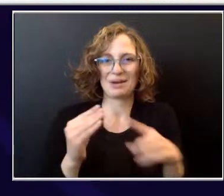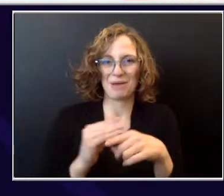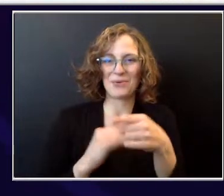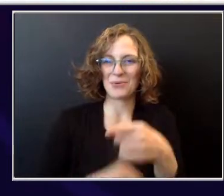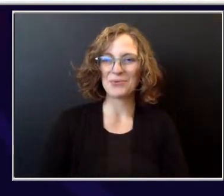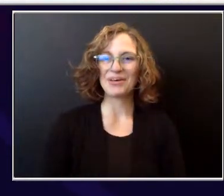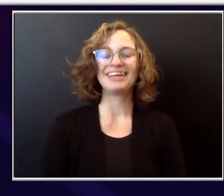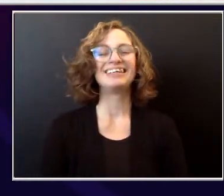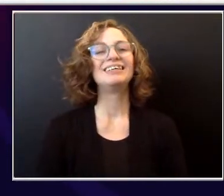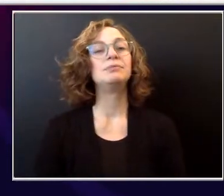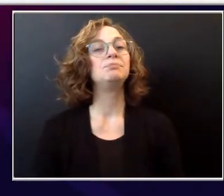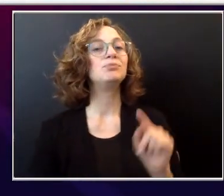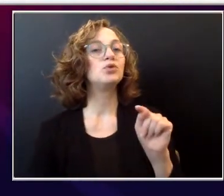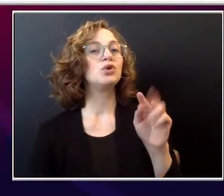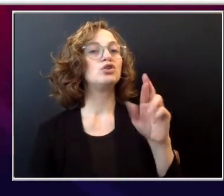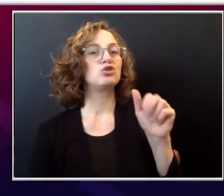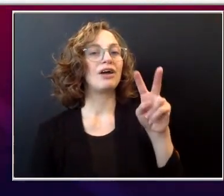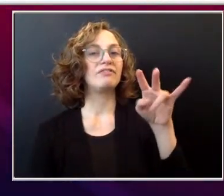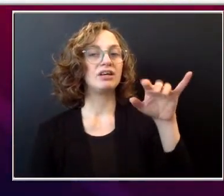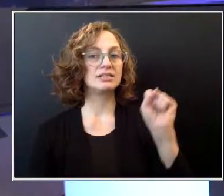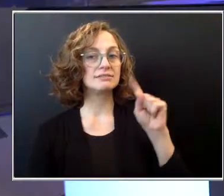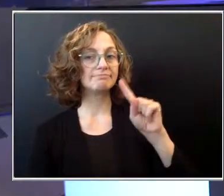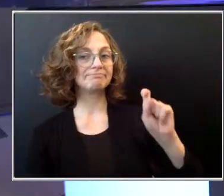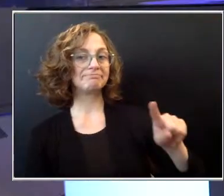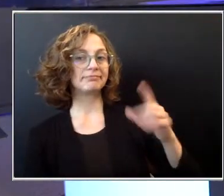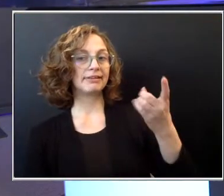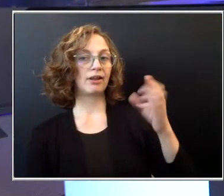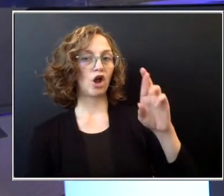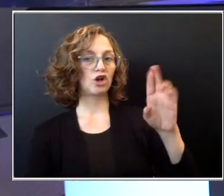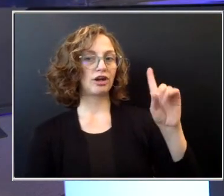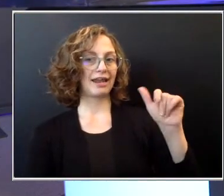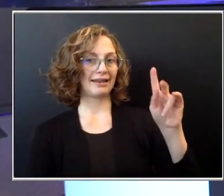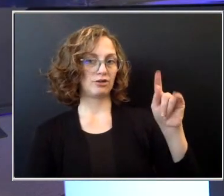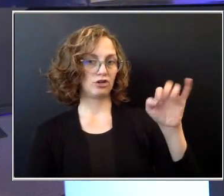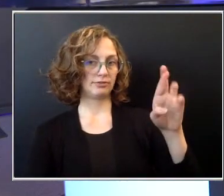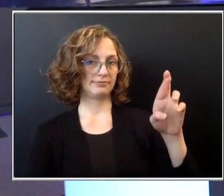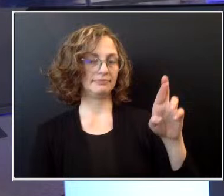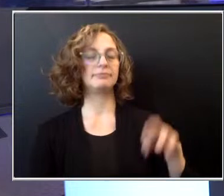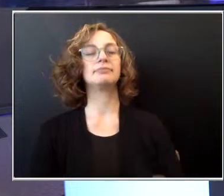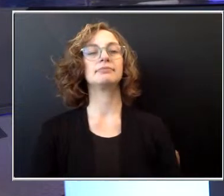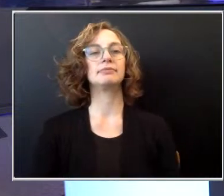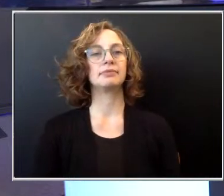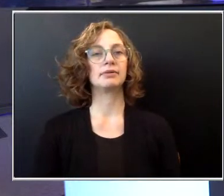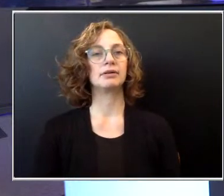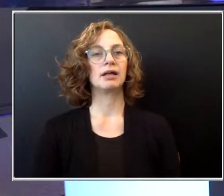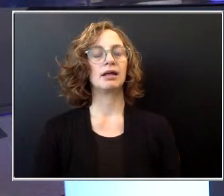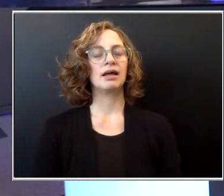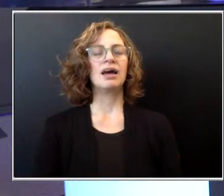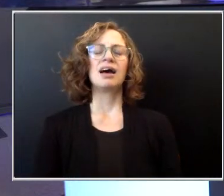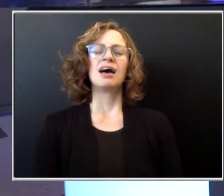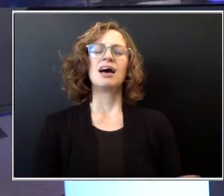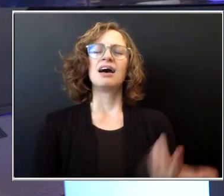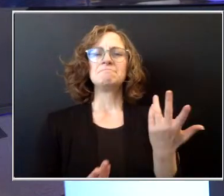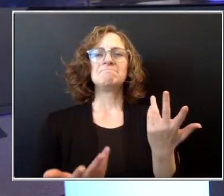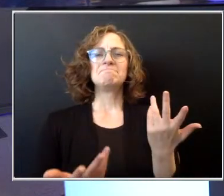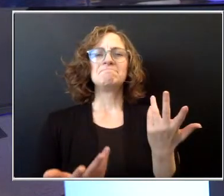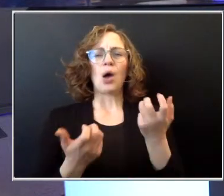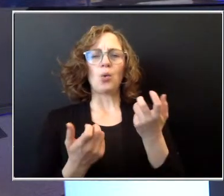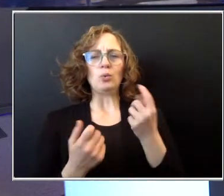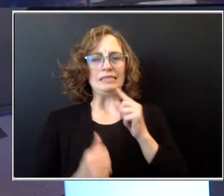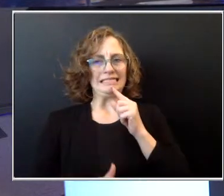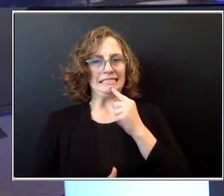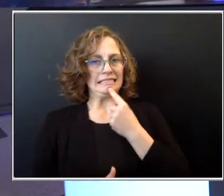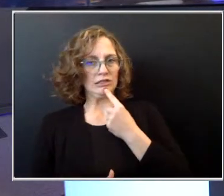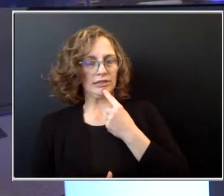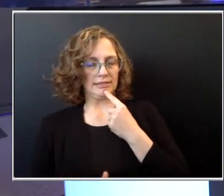Travis has a question for Dr. Danter. Travis wants to know, how sick do you have to be to qualify for a transplant? How do you figure that part